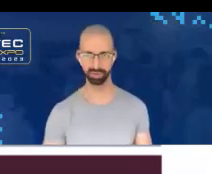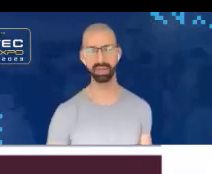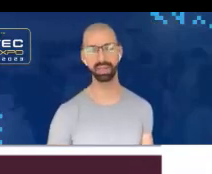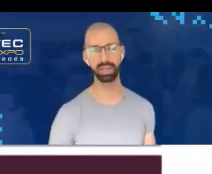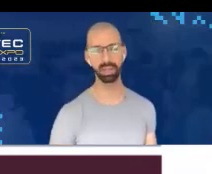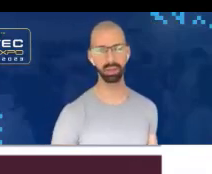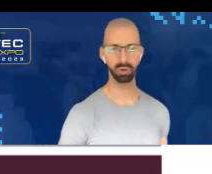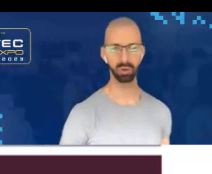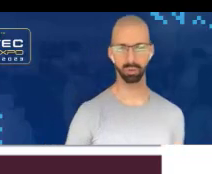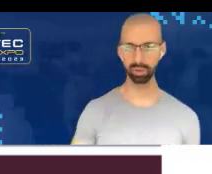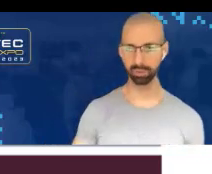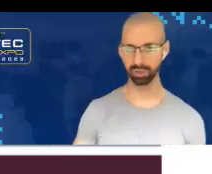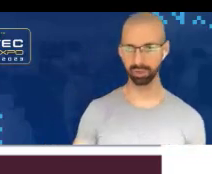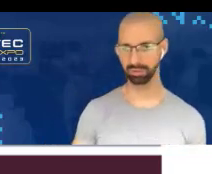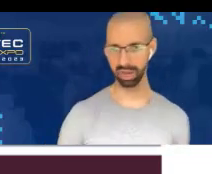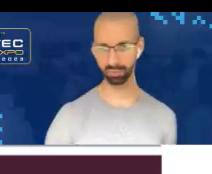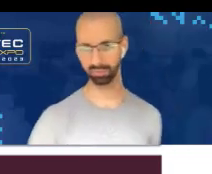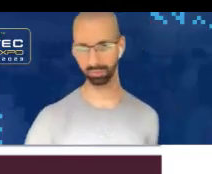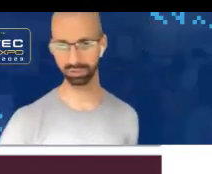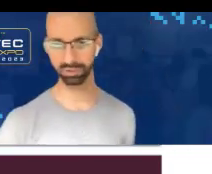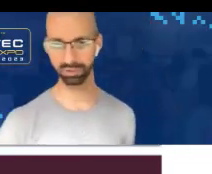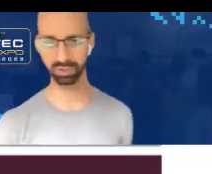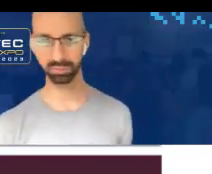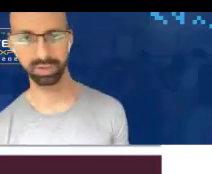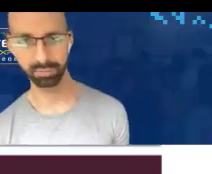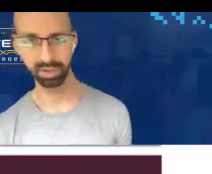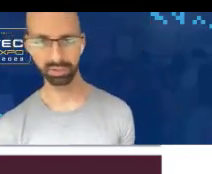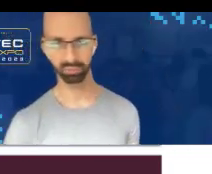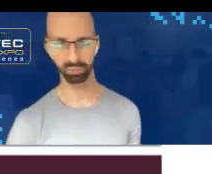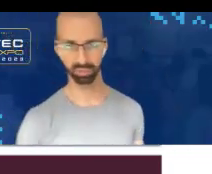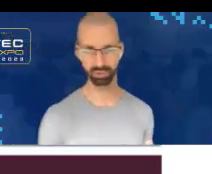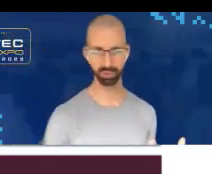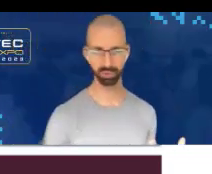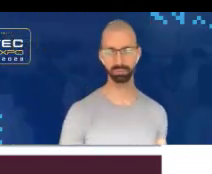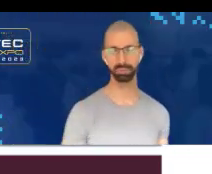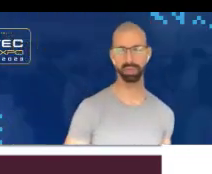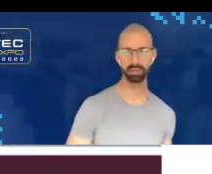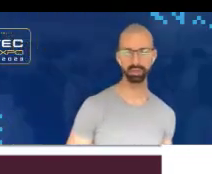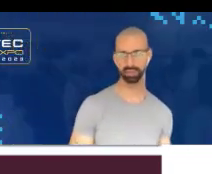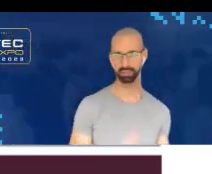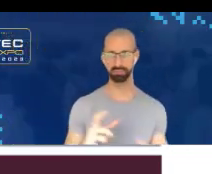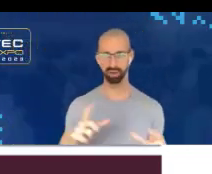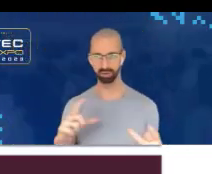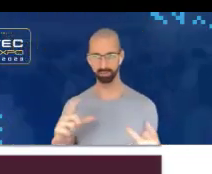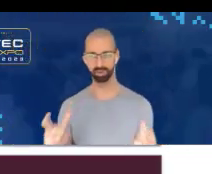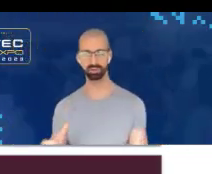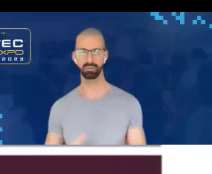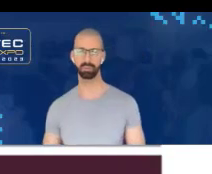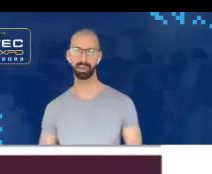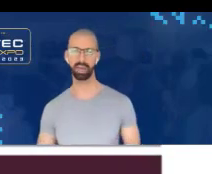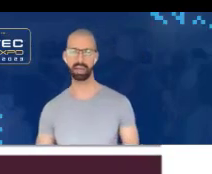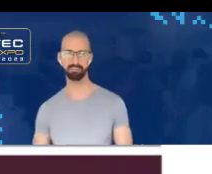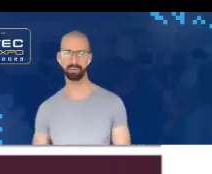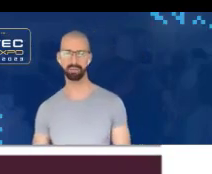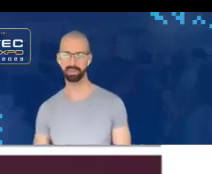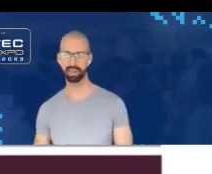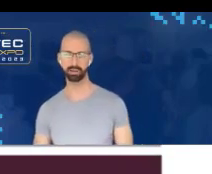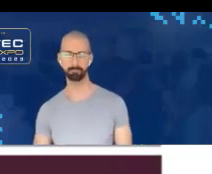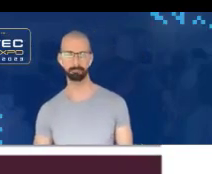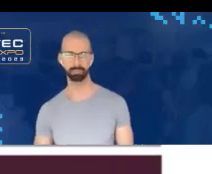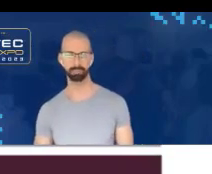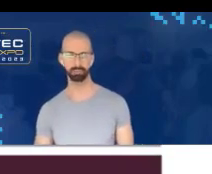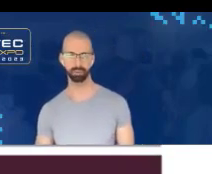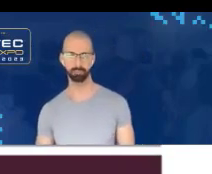was the best one. So what I'm going to do now is I'm going to share my screen and just quickly show you kind of like the final product of what we have,